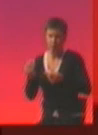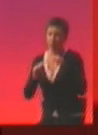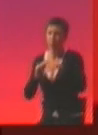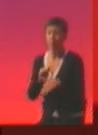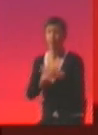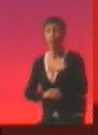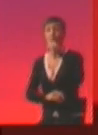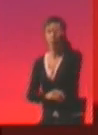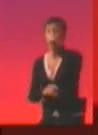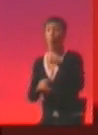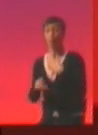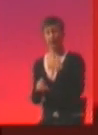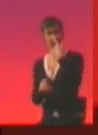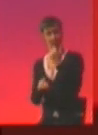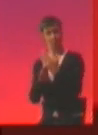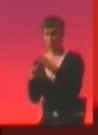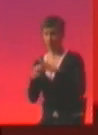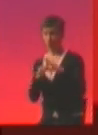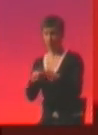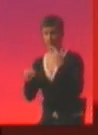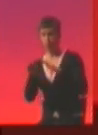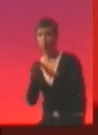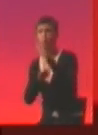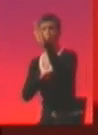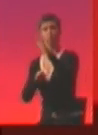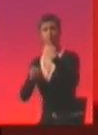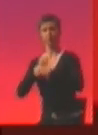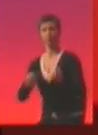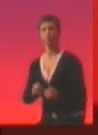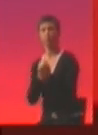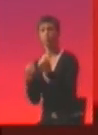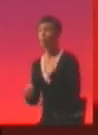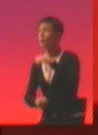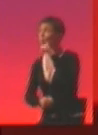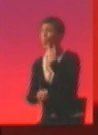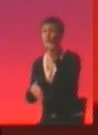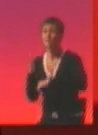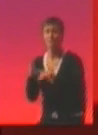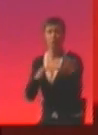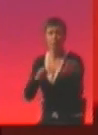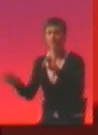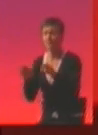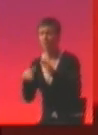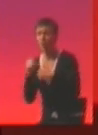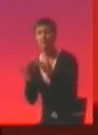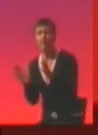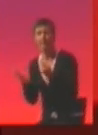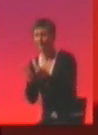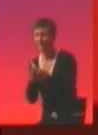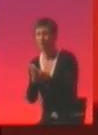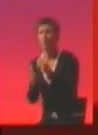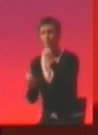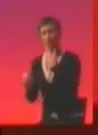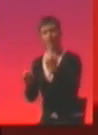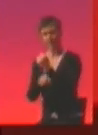we know we can stand together and we can come through it stronger. We know there'll be tough choices on the public finances, but we'll make those